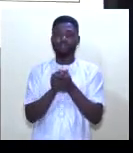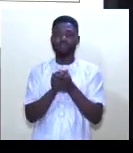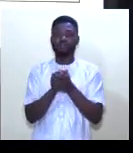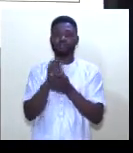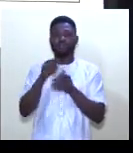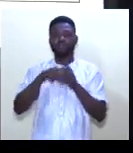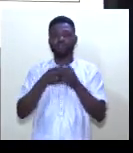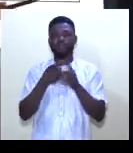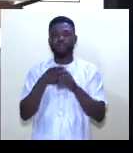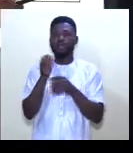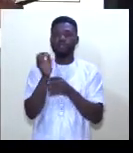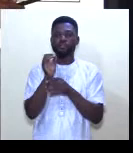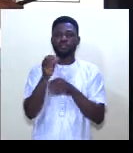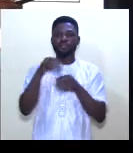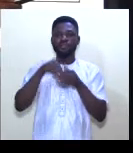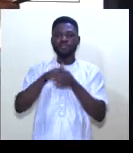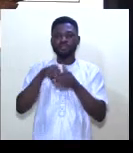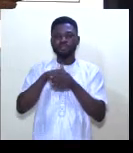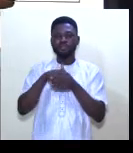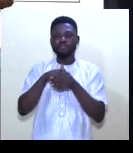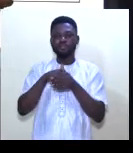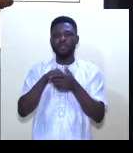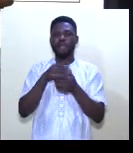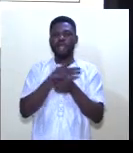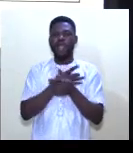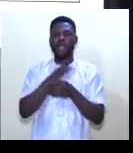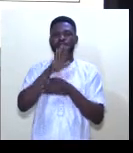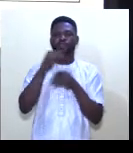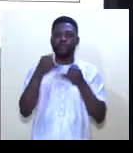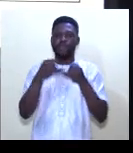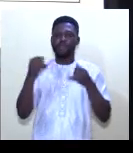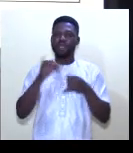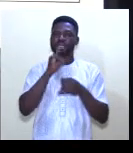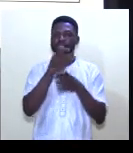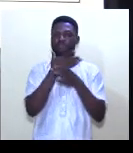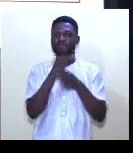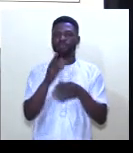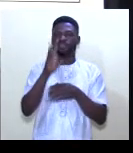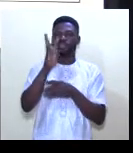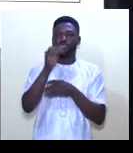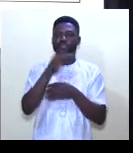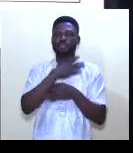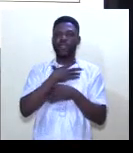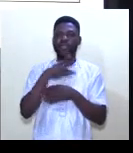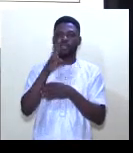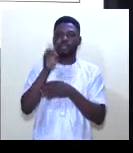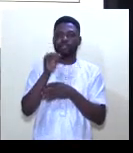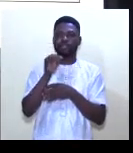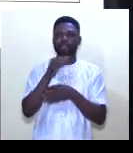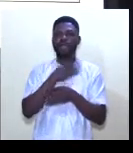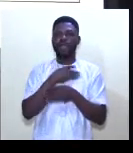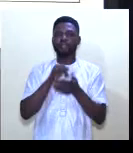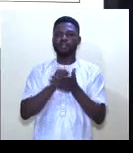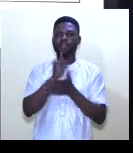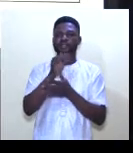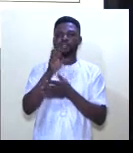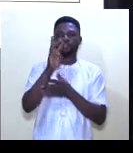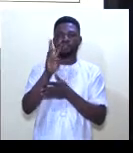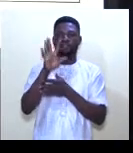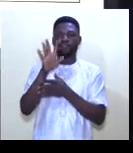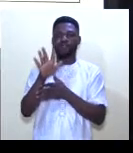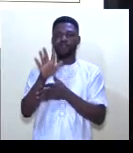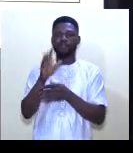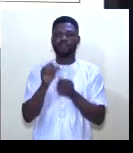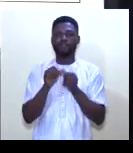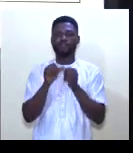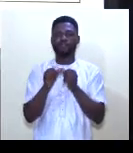that you're starting from 0 on the inner scale and your line is between 60 and 70. That is